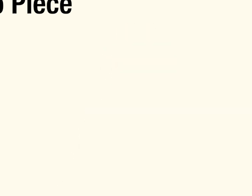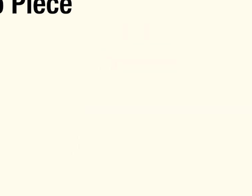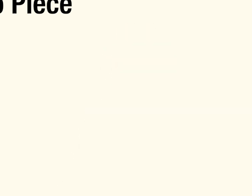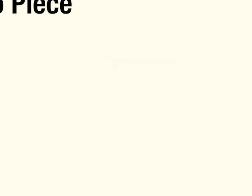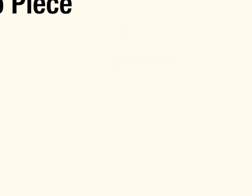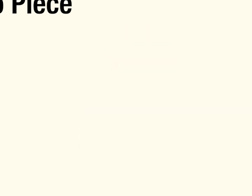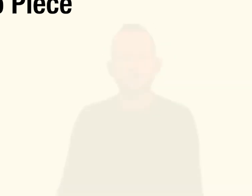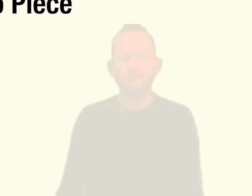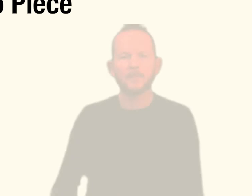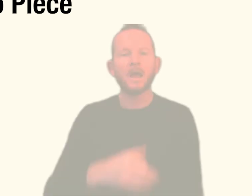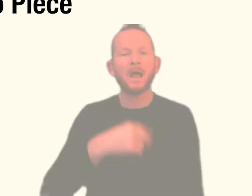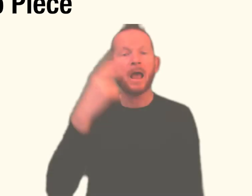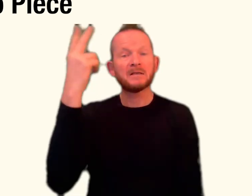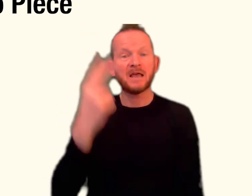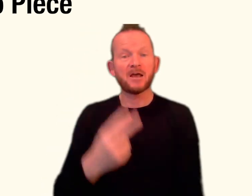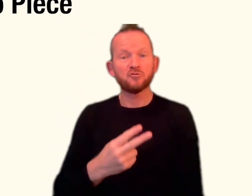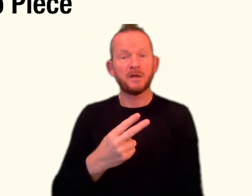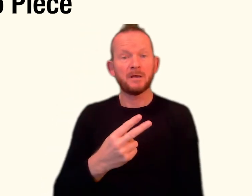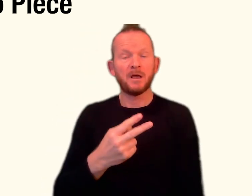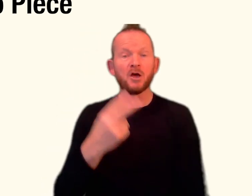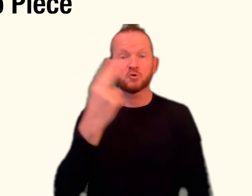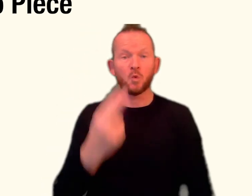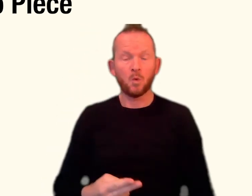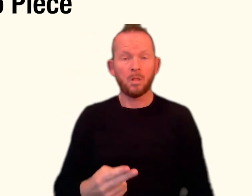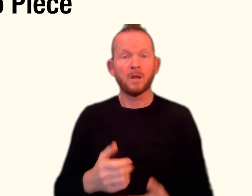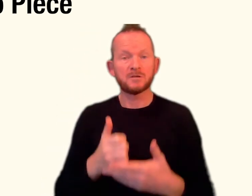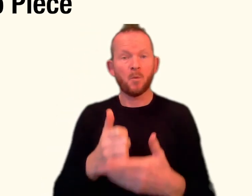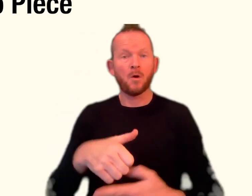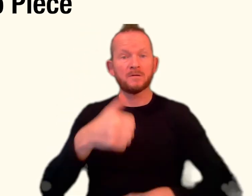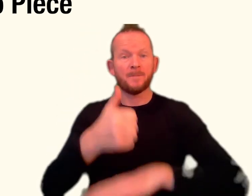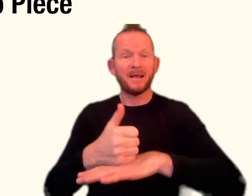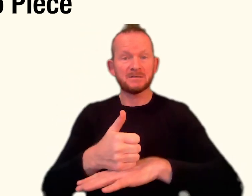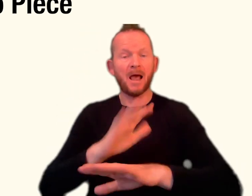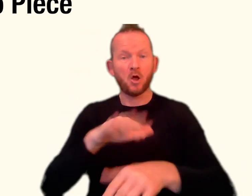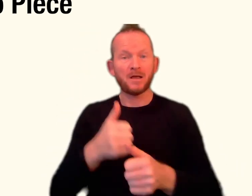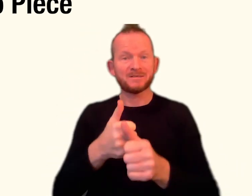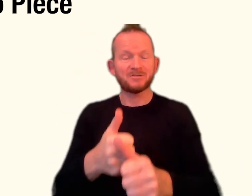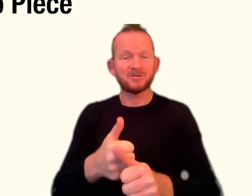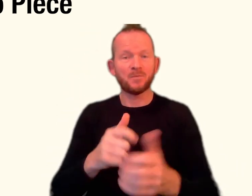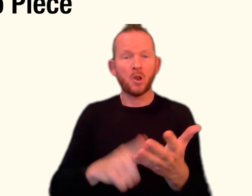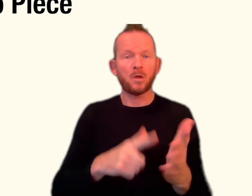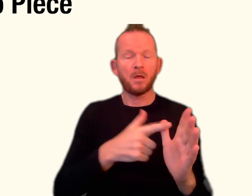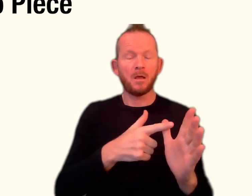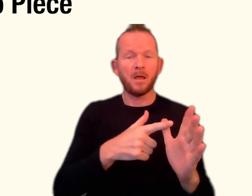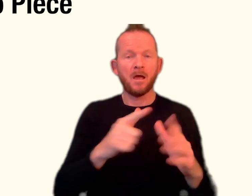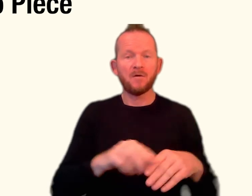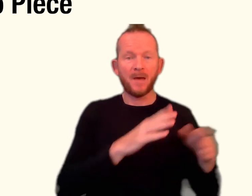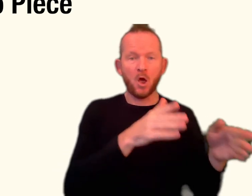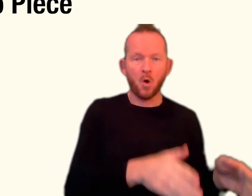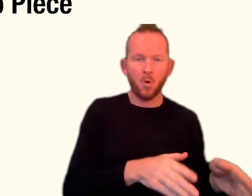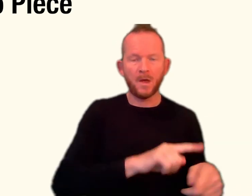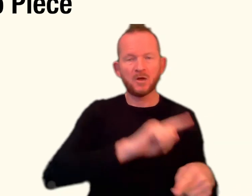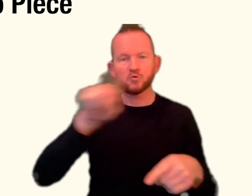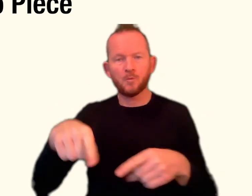authority to make sure that support was in place so that I could then get assistance from the local authority to get from my home to my secondary school.